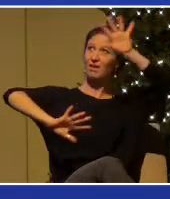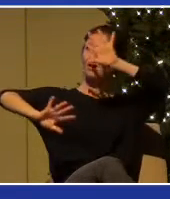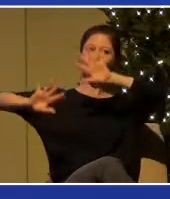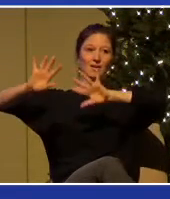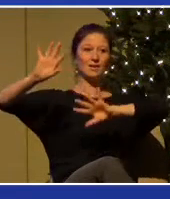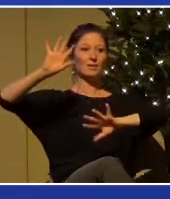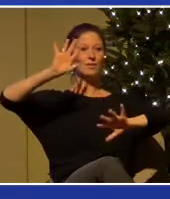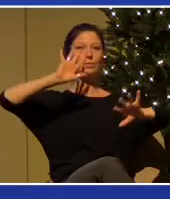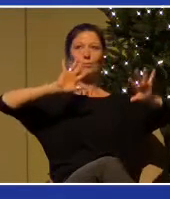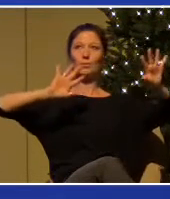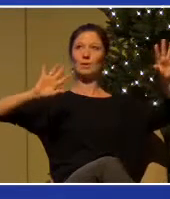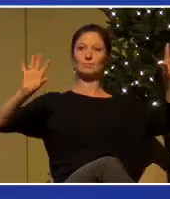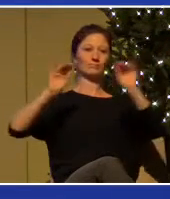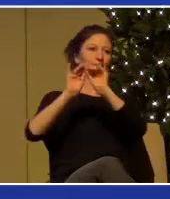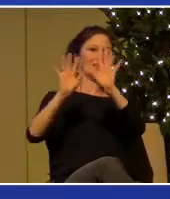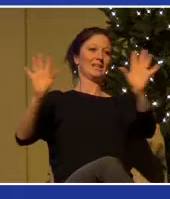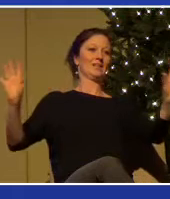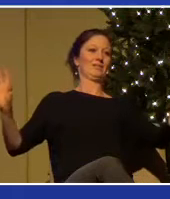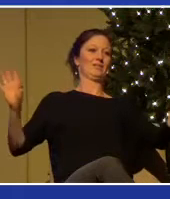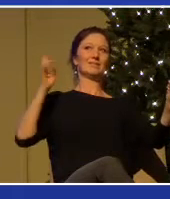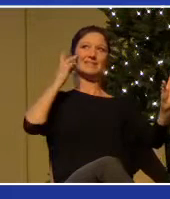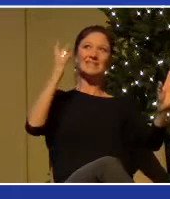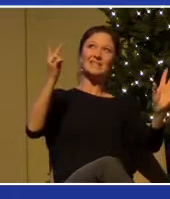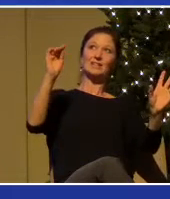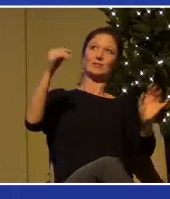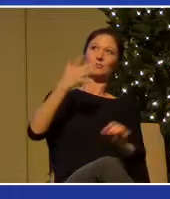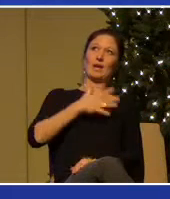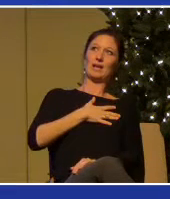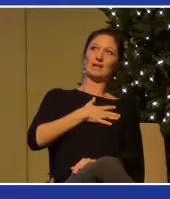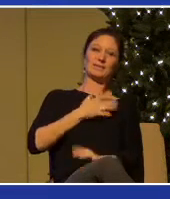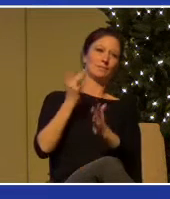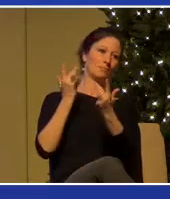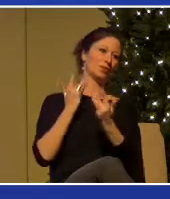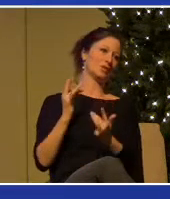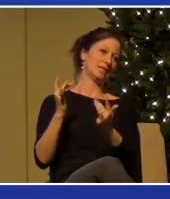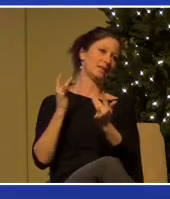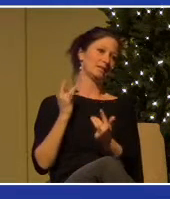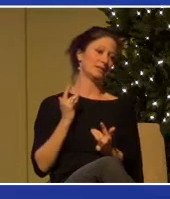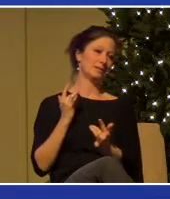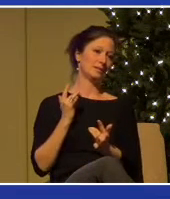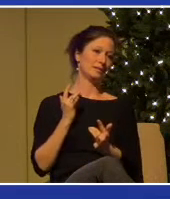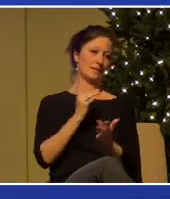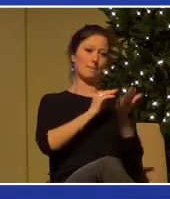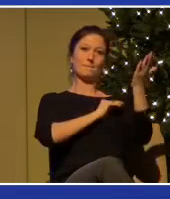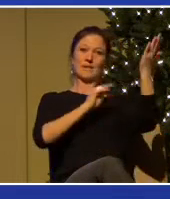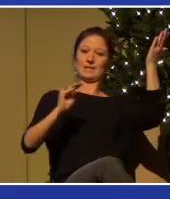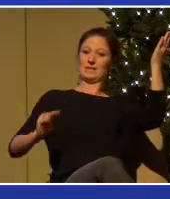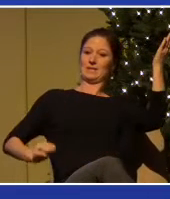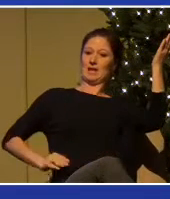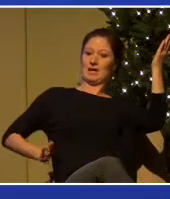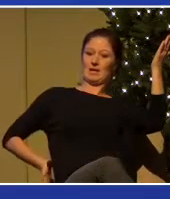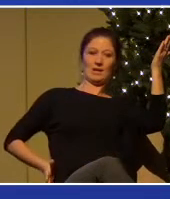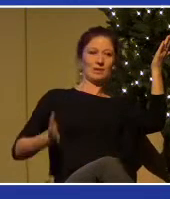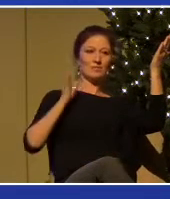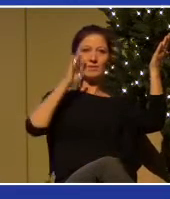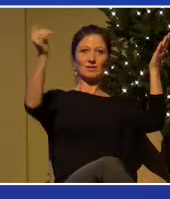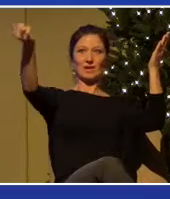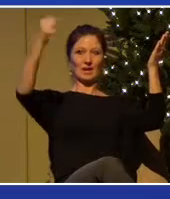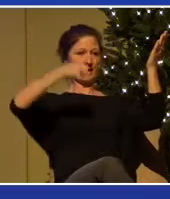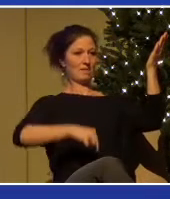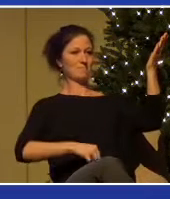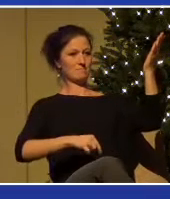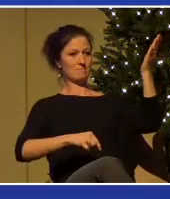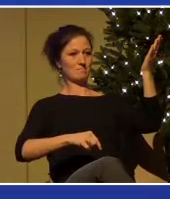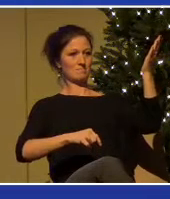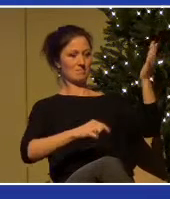their way back to His grace and to His mercy, to find their way. A Messiah who would come to set His people